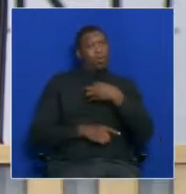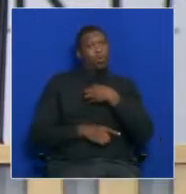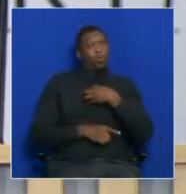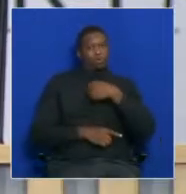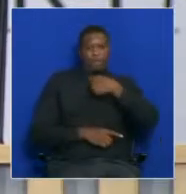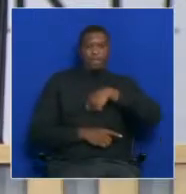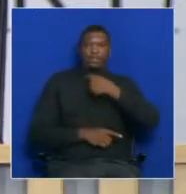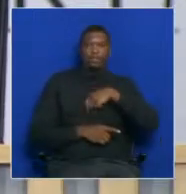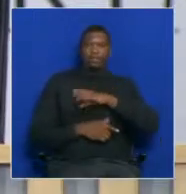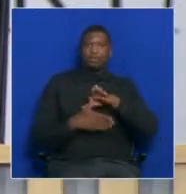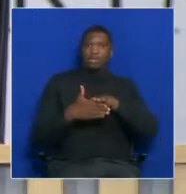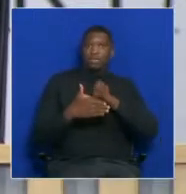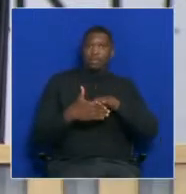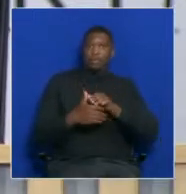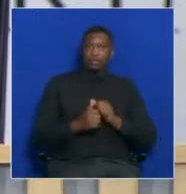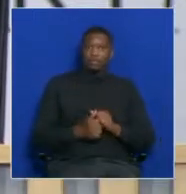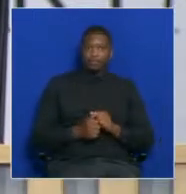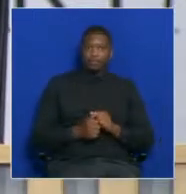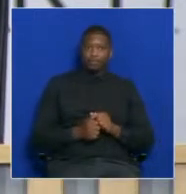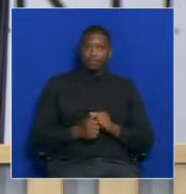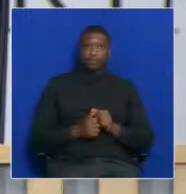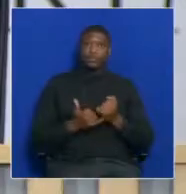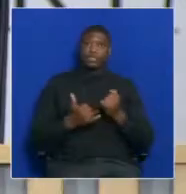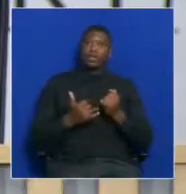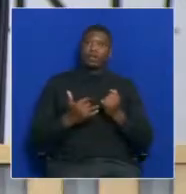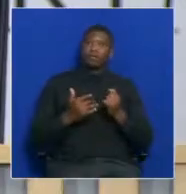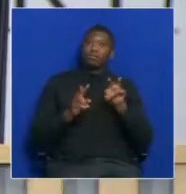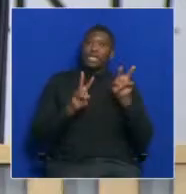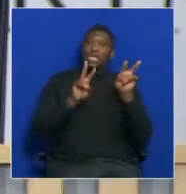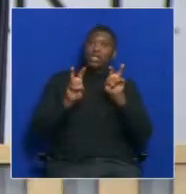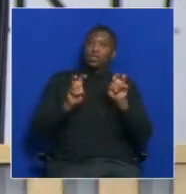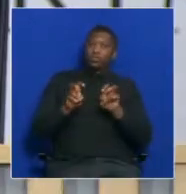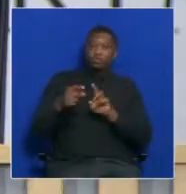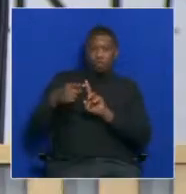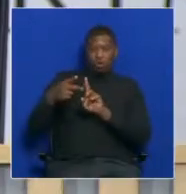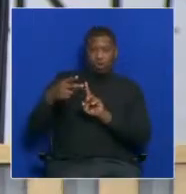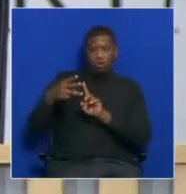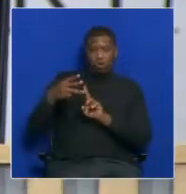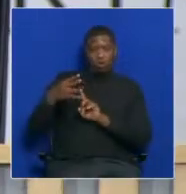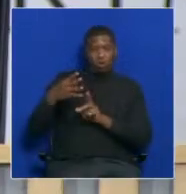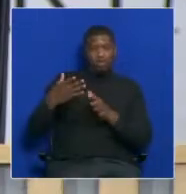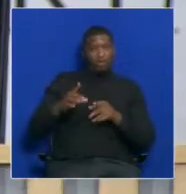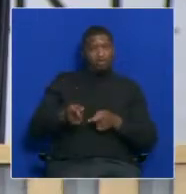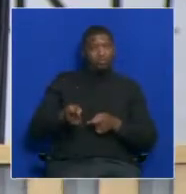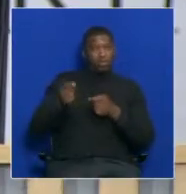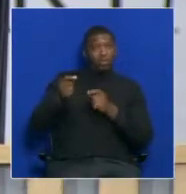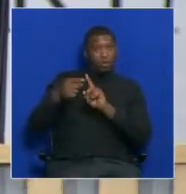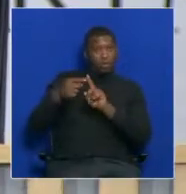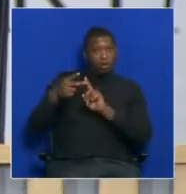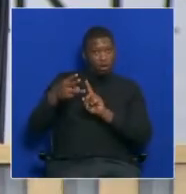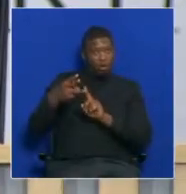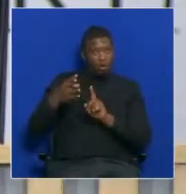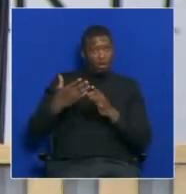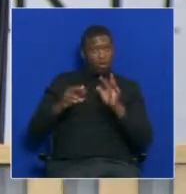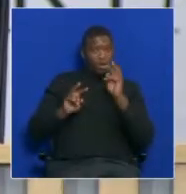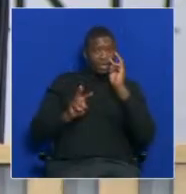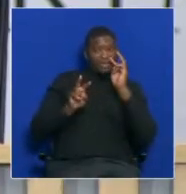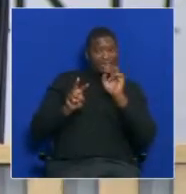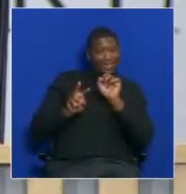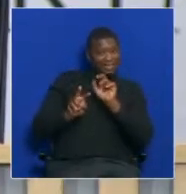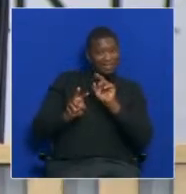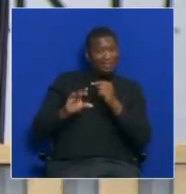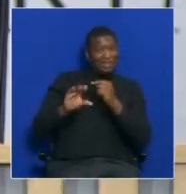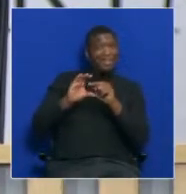of the matter is, these issues, as they were raised, and you would have seen in the emails, the colleagues